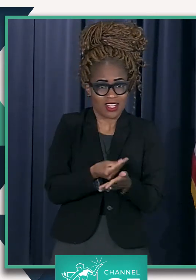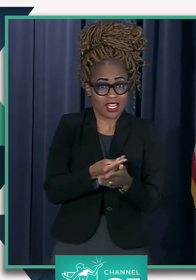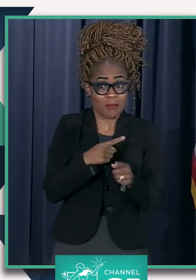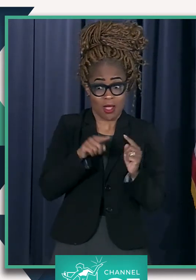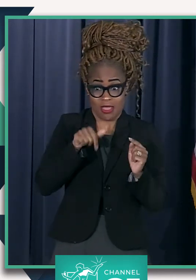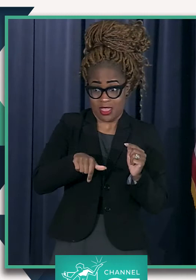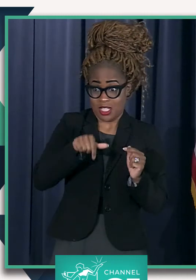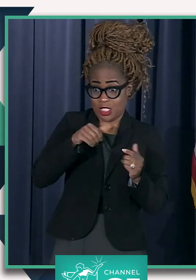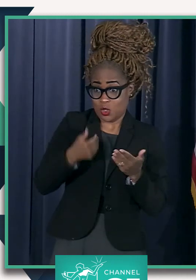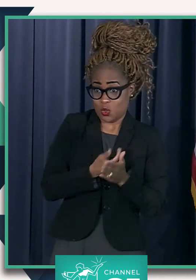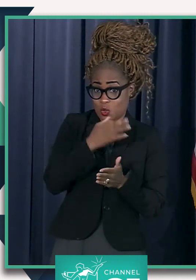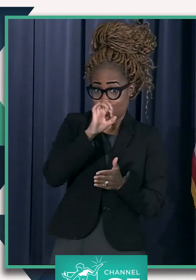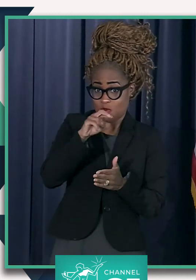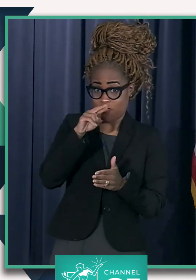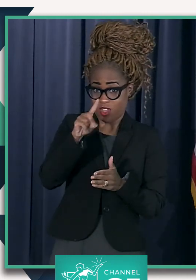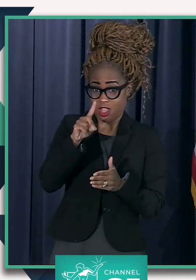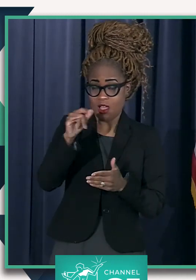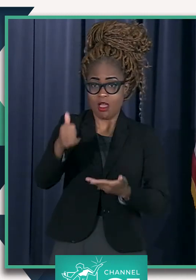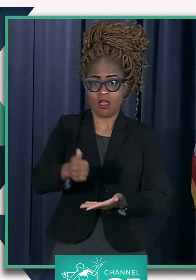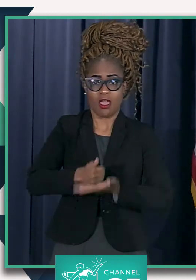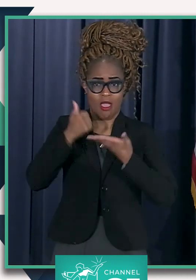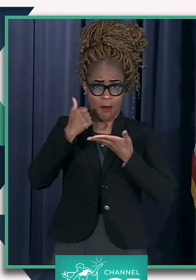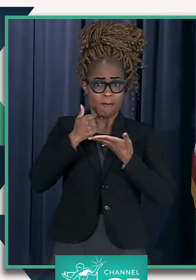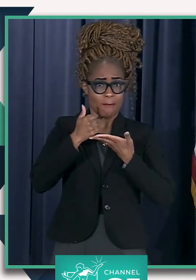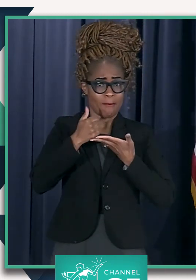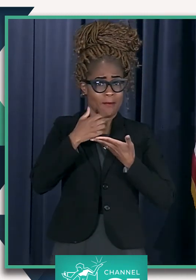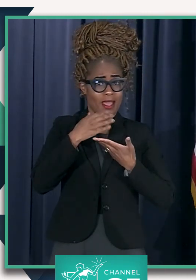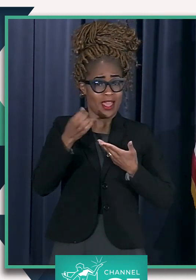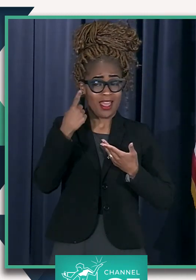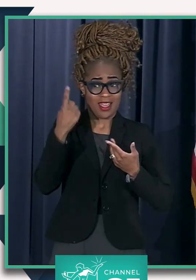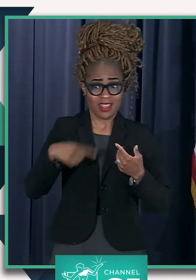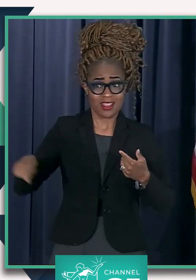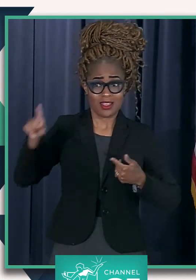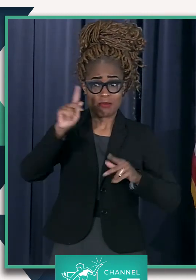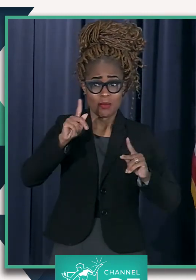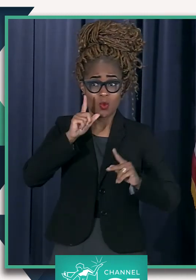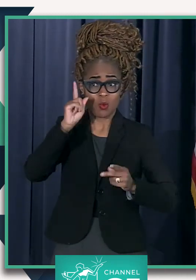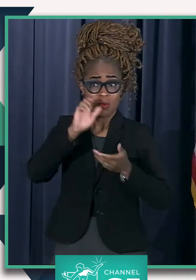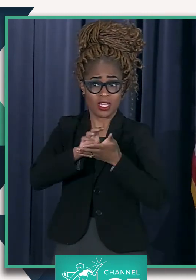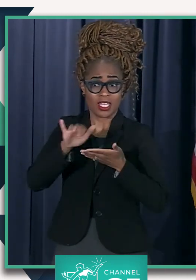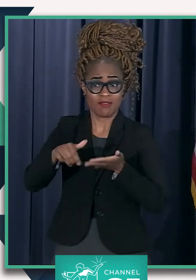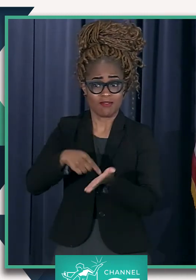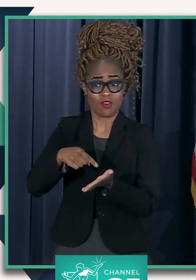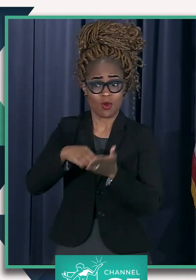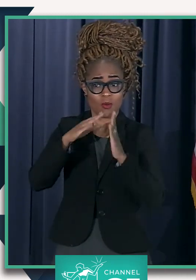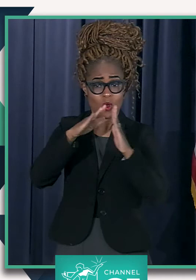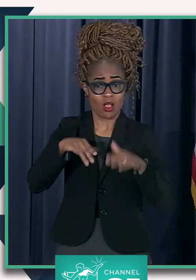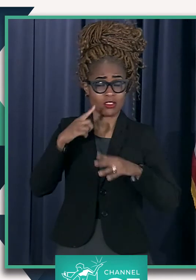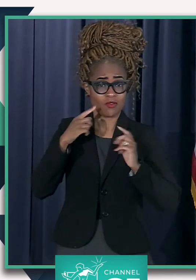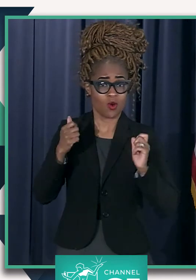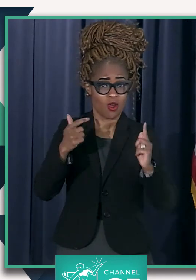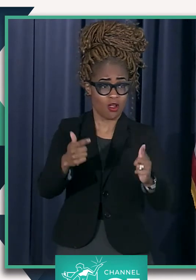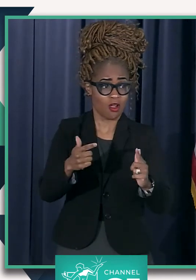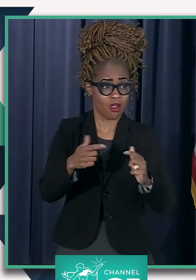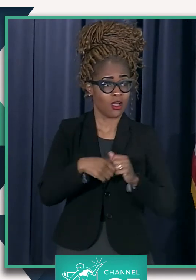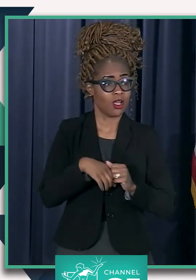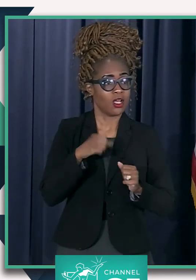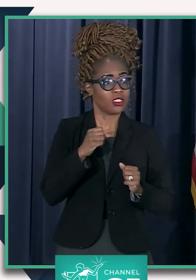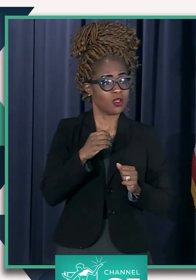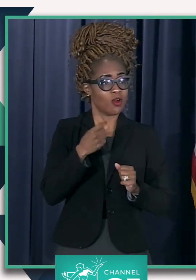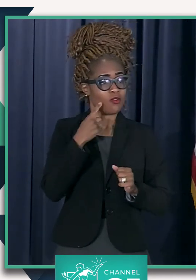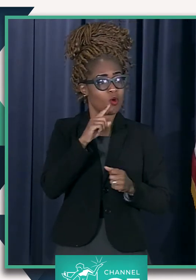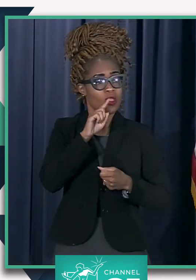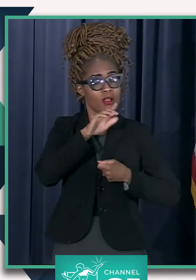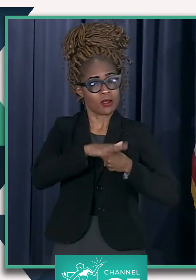very important gap for us and for those who believe in affordable housing for all. On behalf of all of the committed